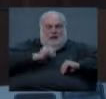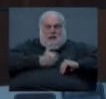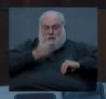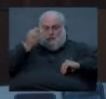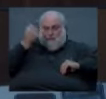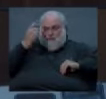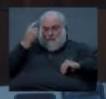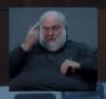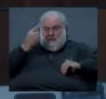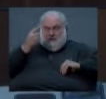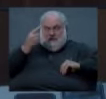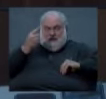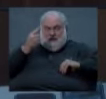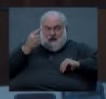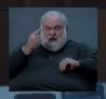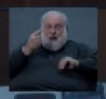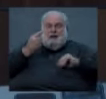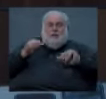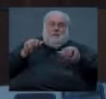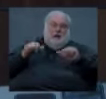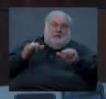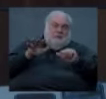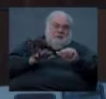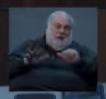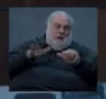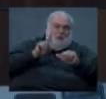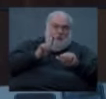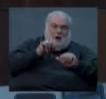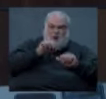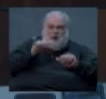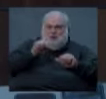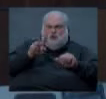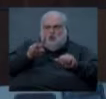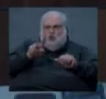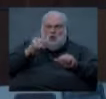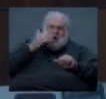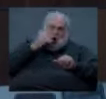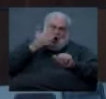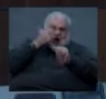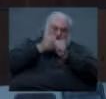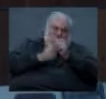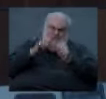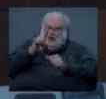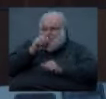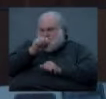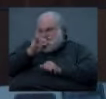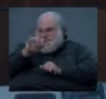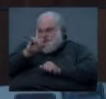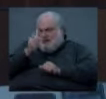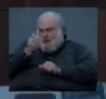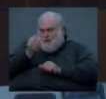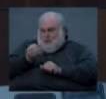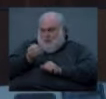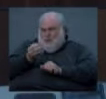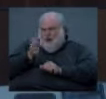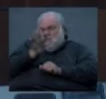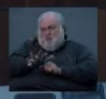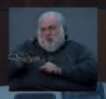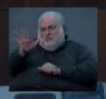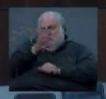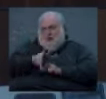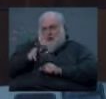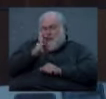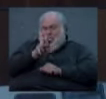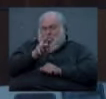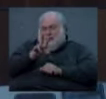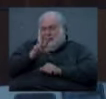that it more than likely will be somewhere between 1 to 2 phone calls a day. And so approximately